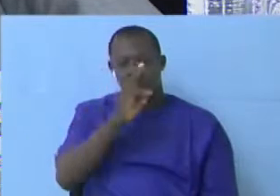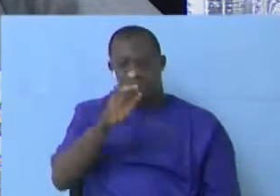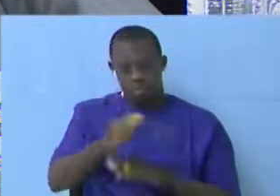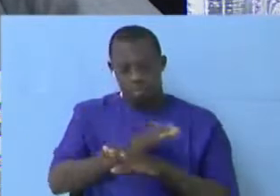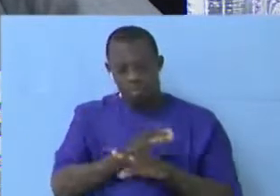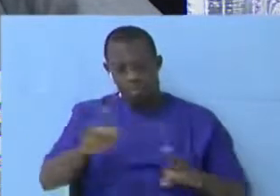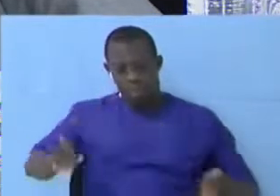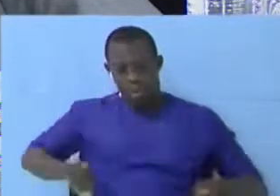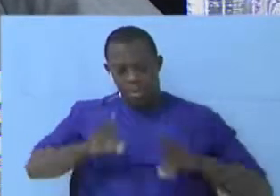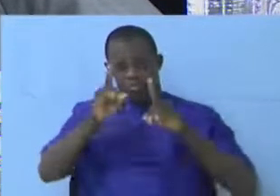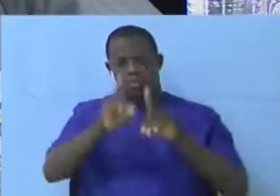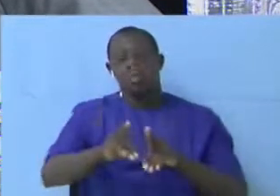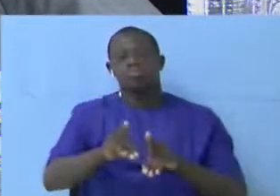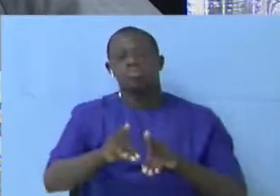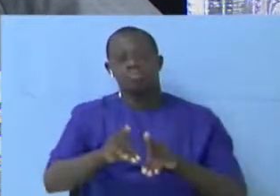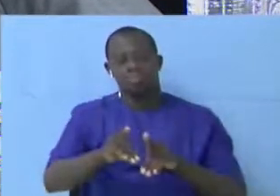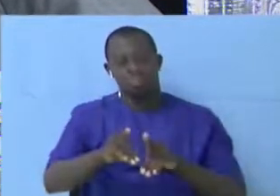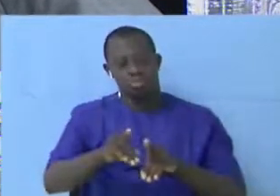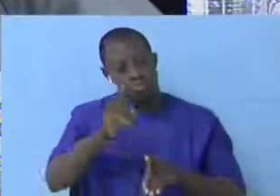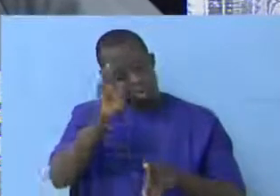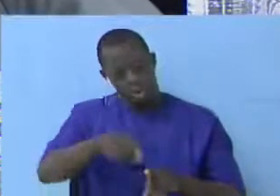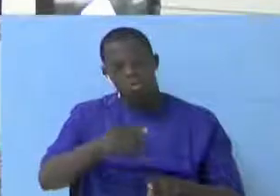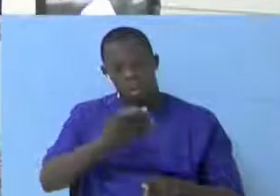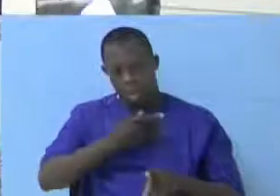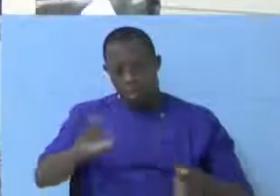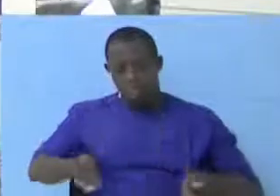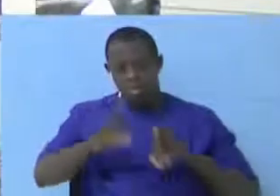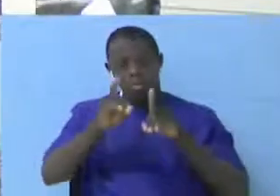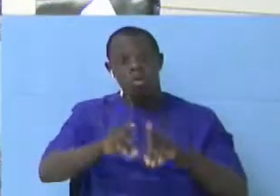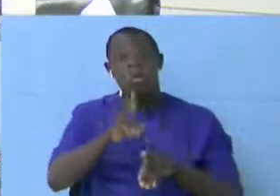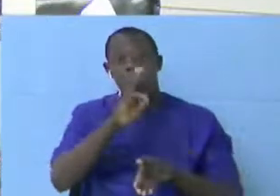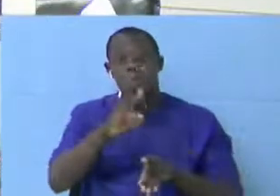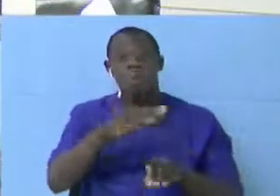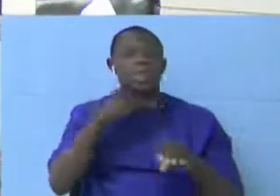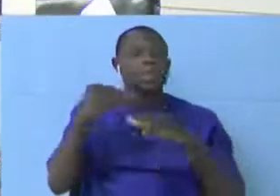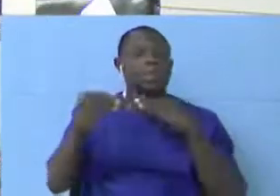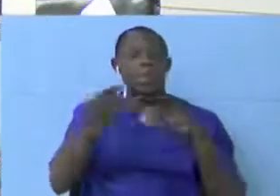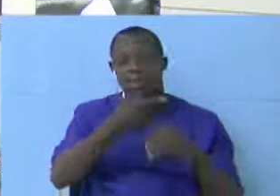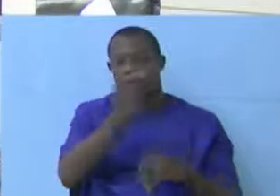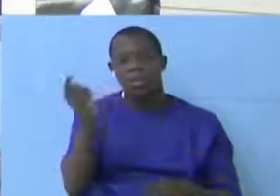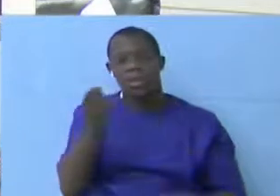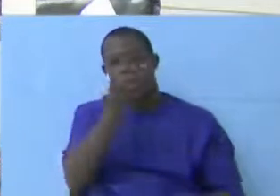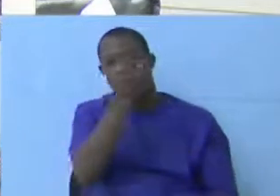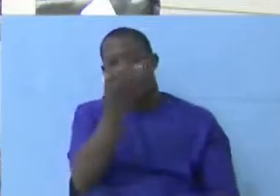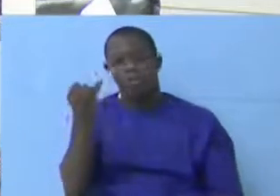involved in the murder of these individuals.